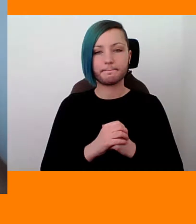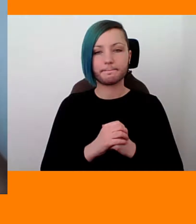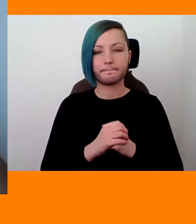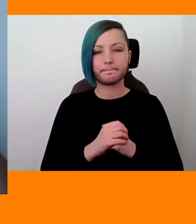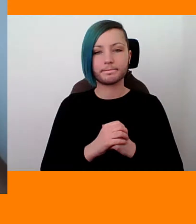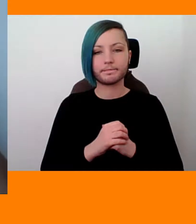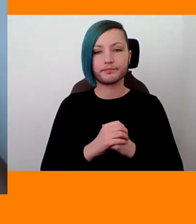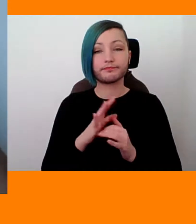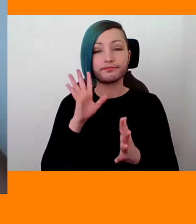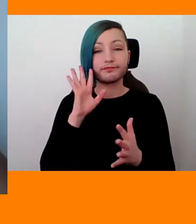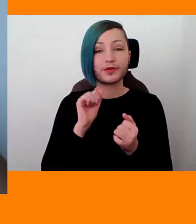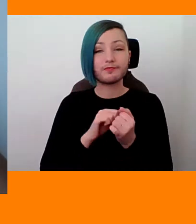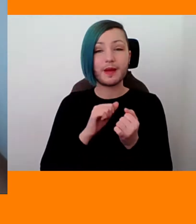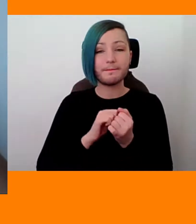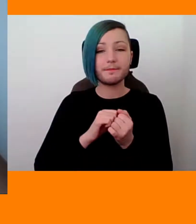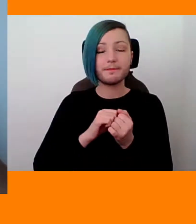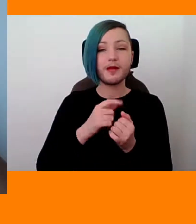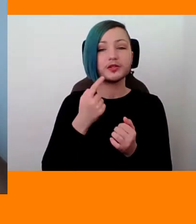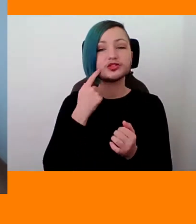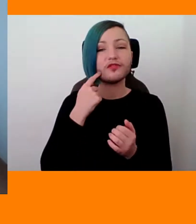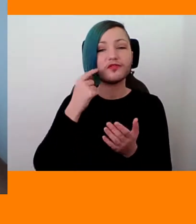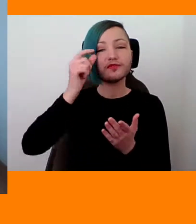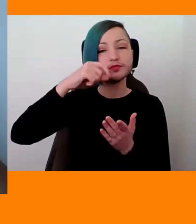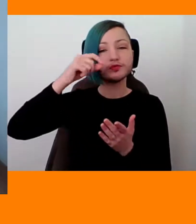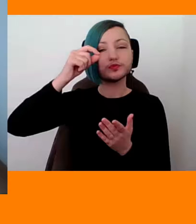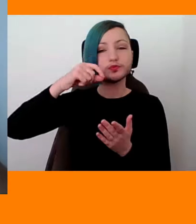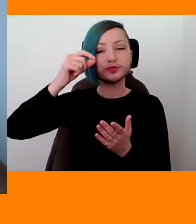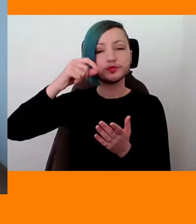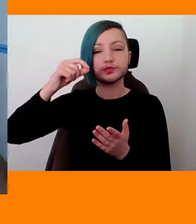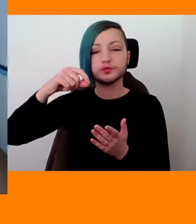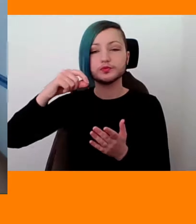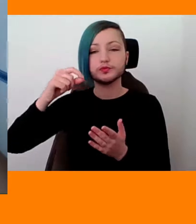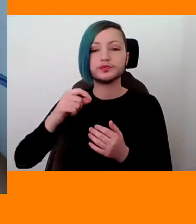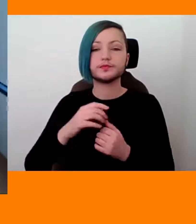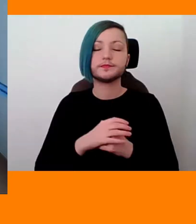Remember to keep your strokes nice and soft here.